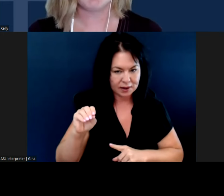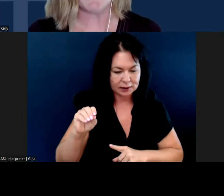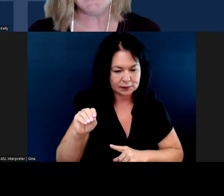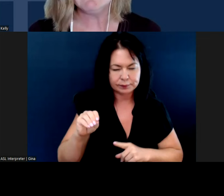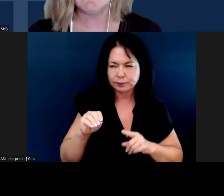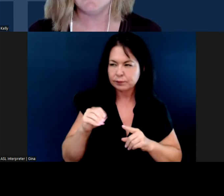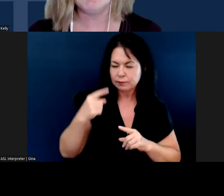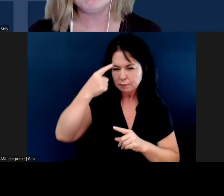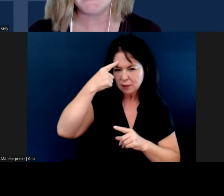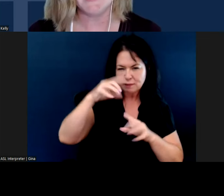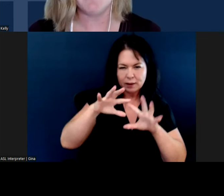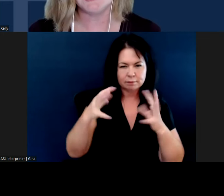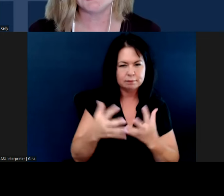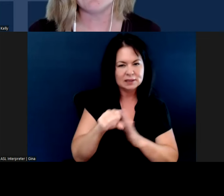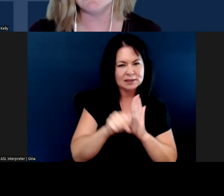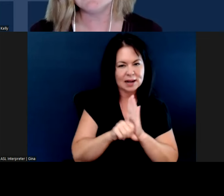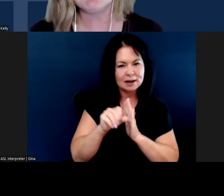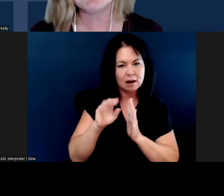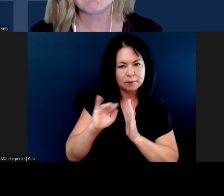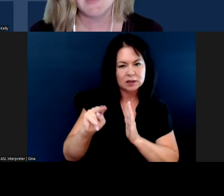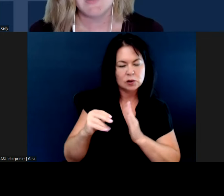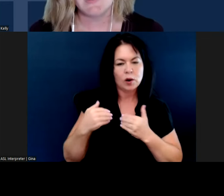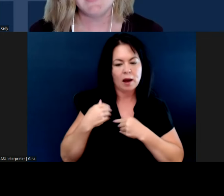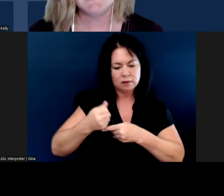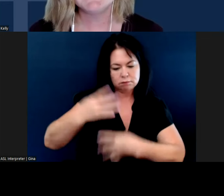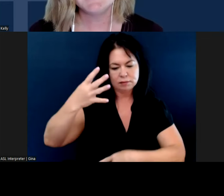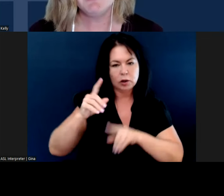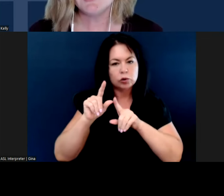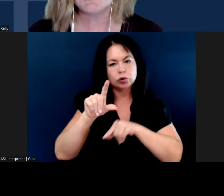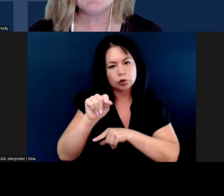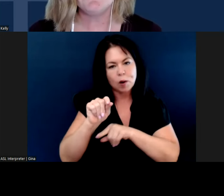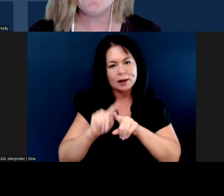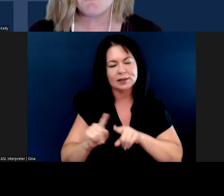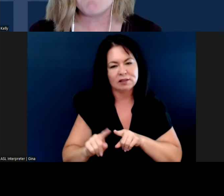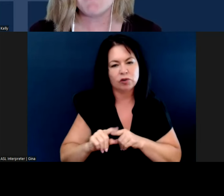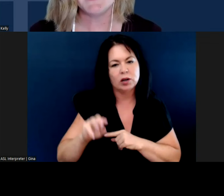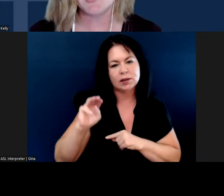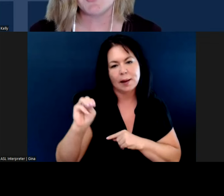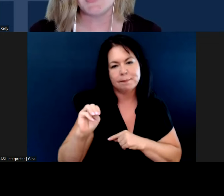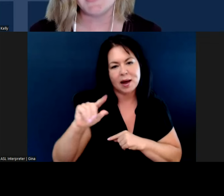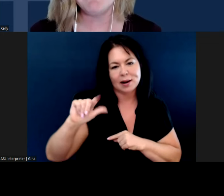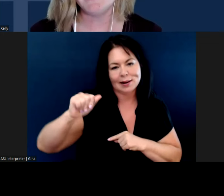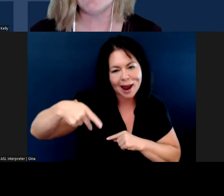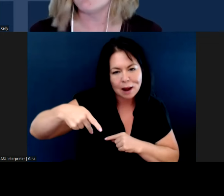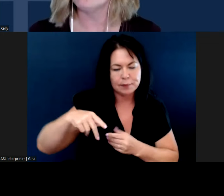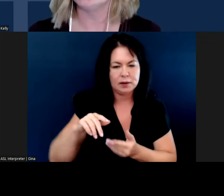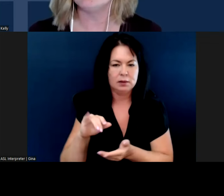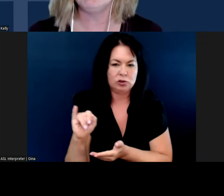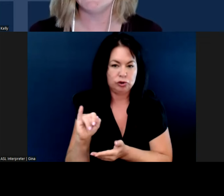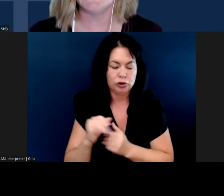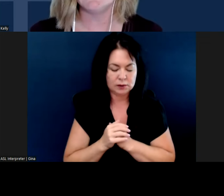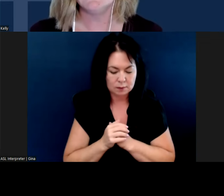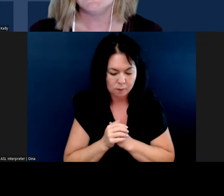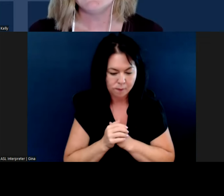there's 20 Medigap insurers. And similar to Medicare Part A and B or